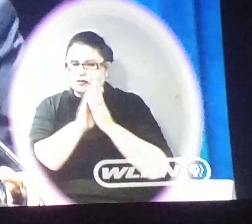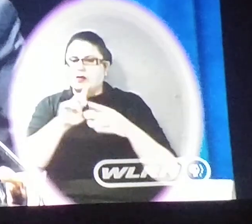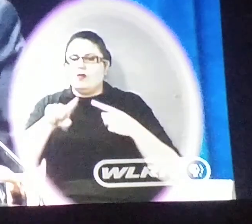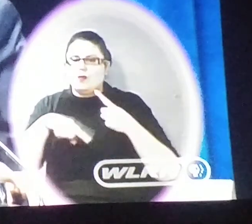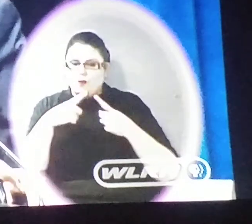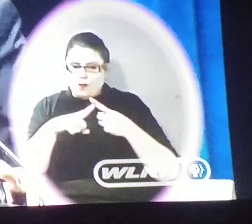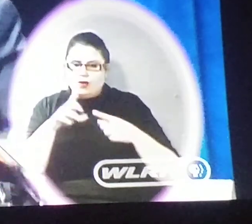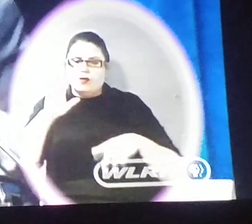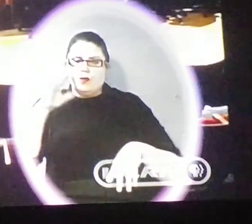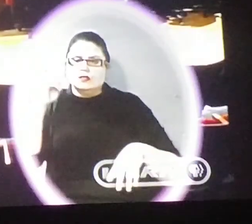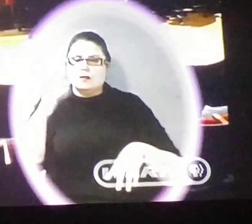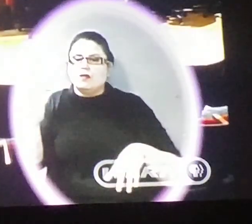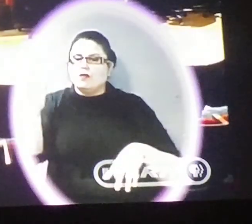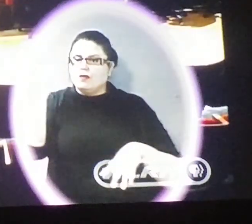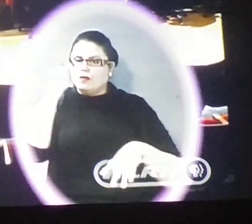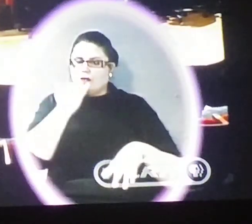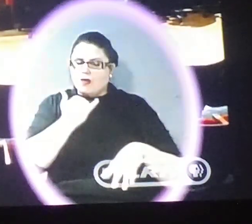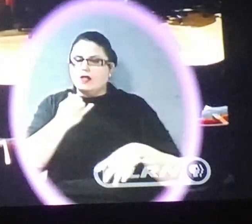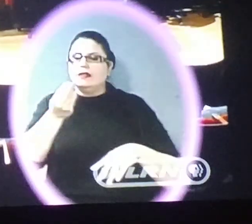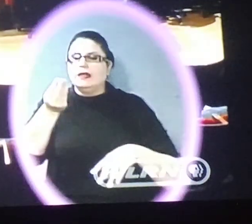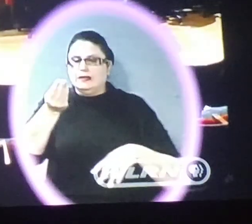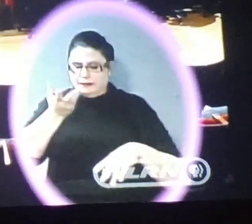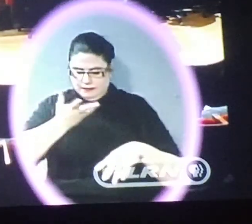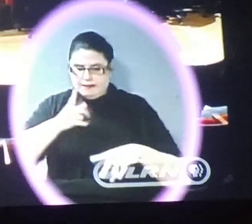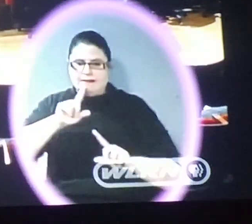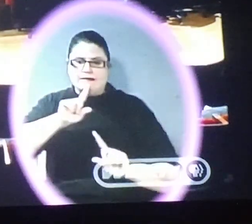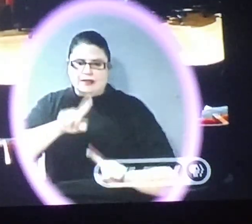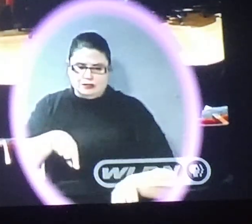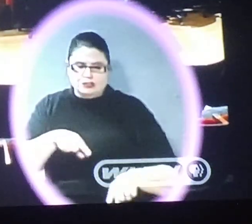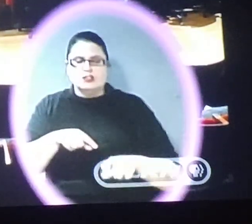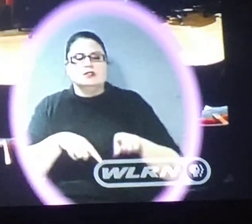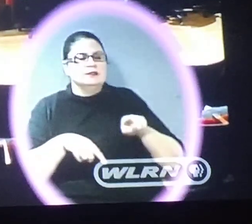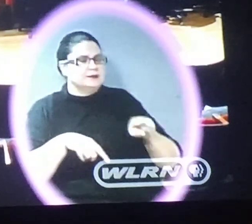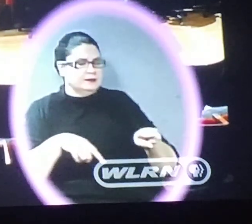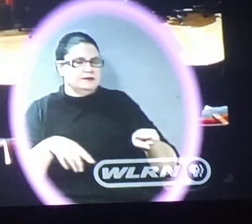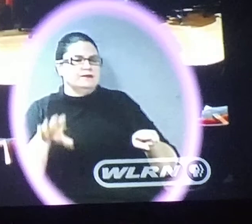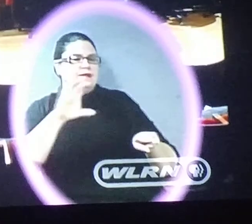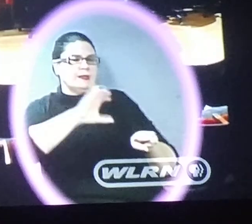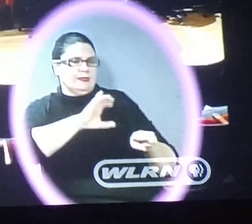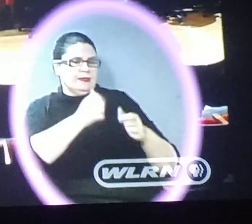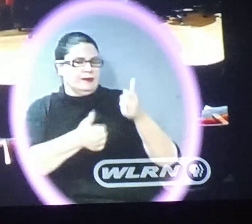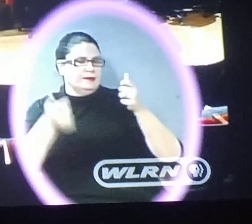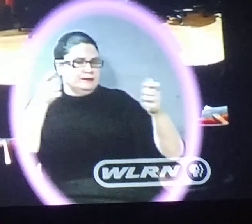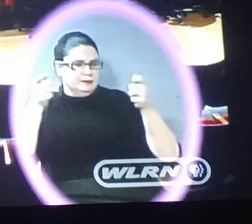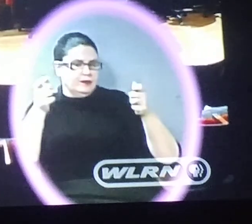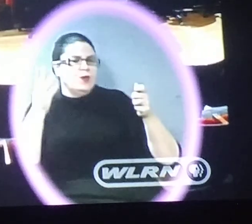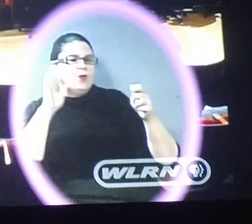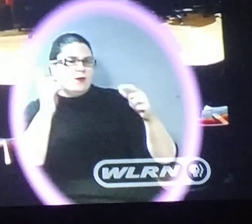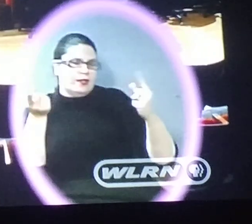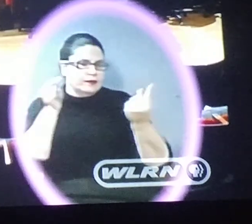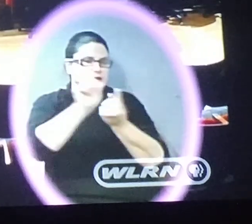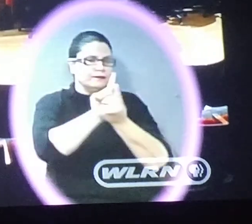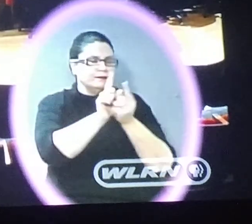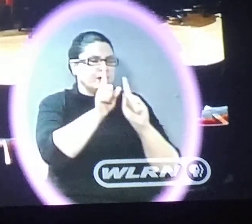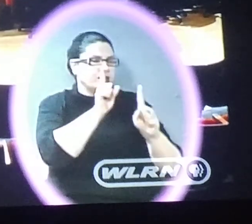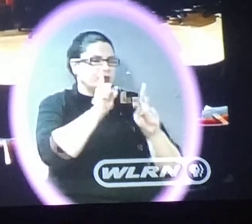other. Through the chair, our chief of police will speak with the parent.